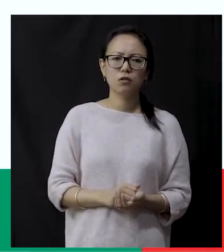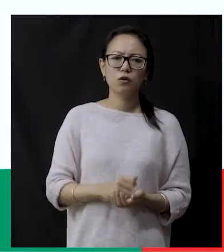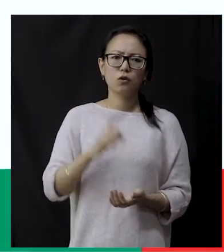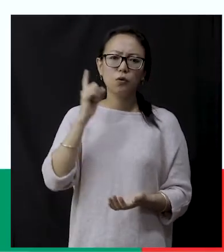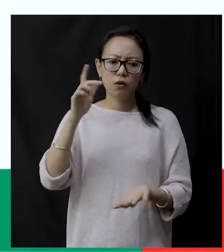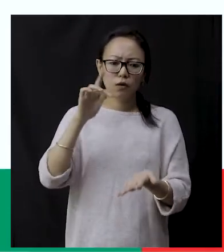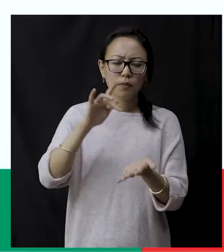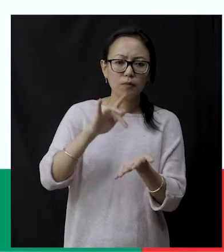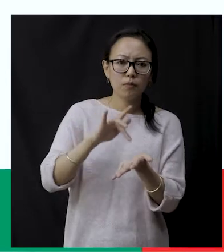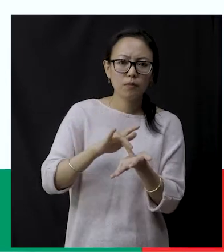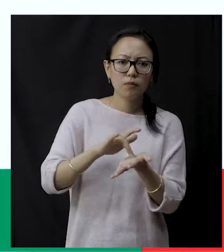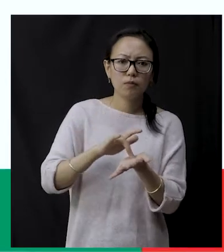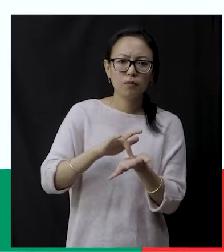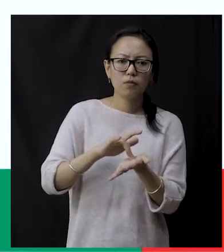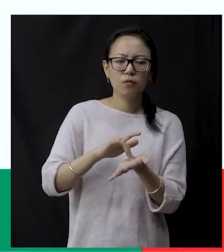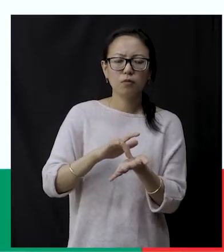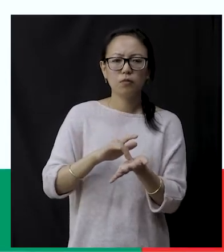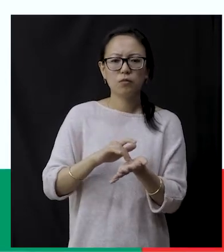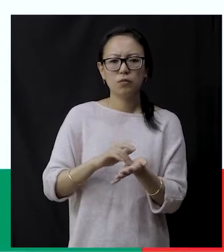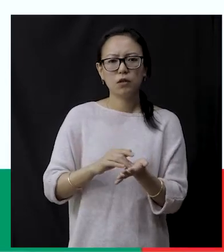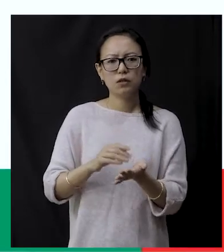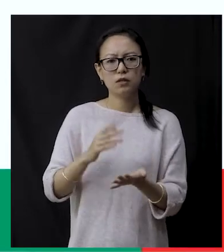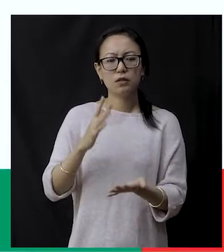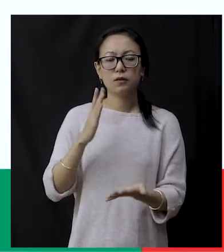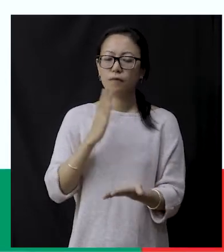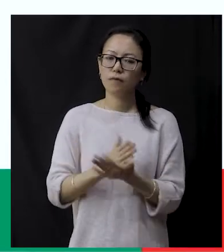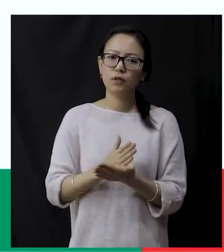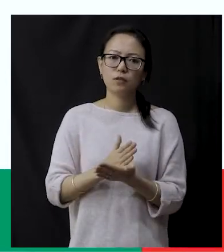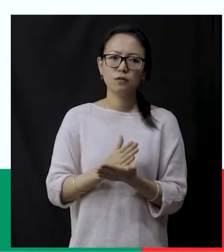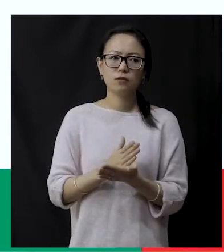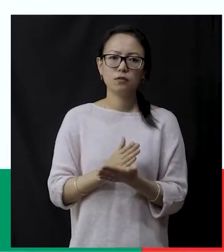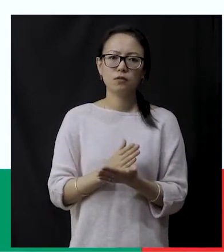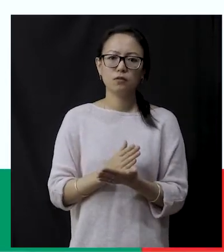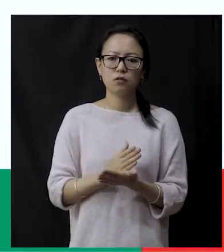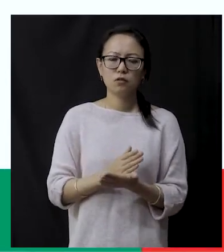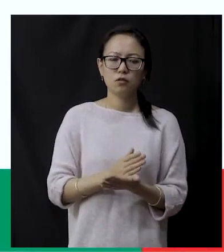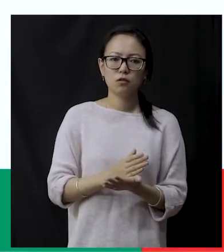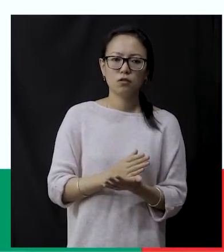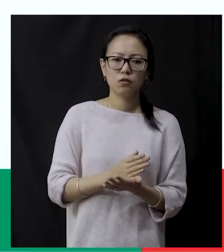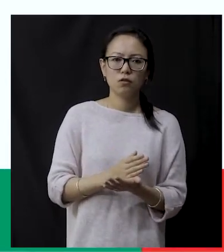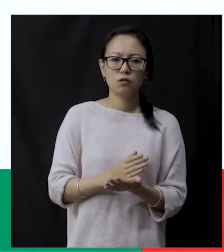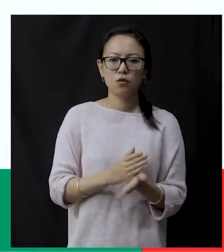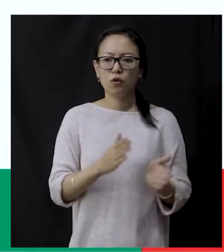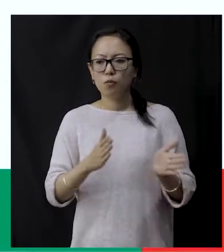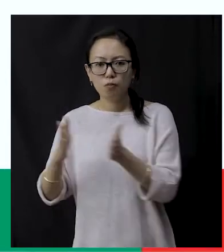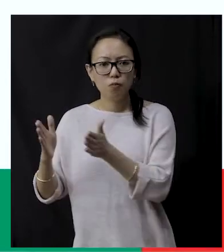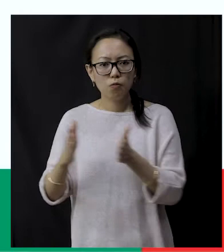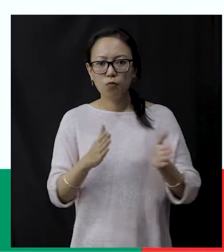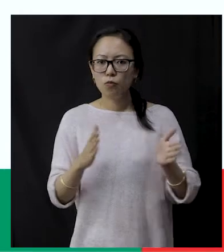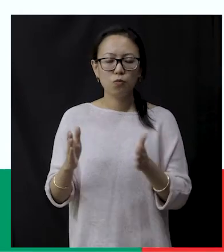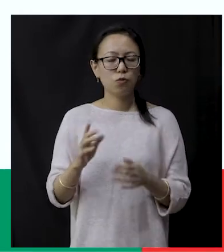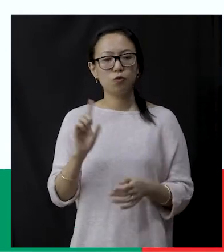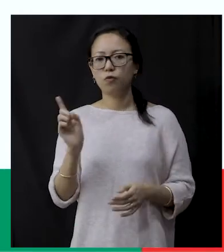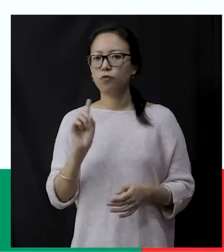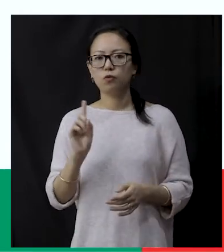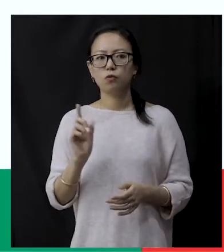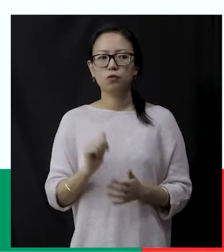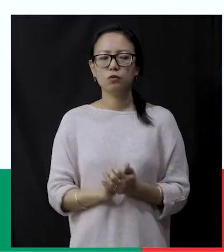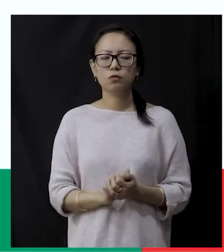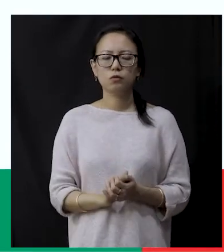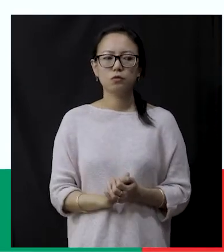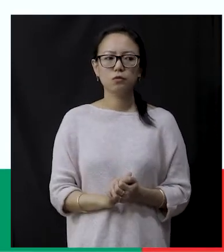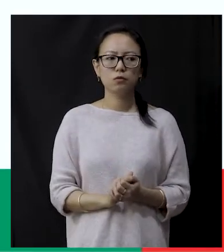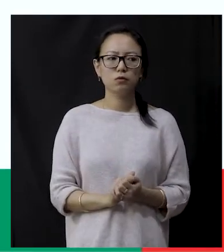I will help you to locate that star. Okay? So everyone, you have to listen carefully.